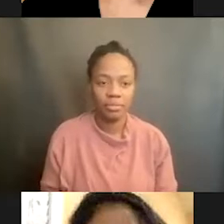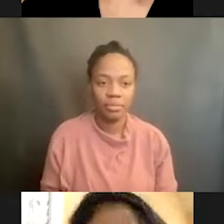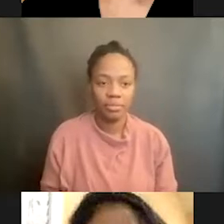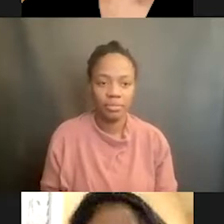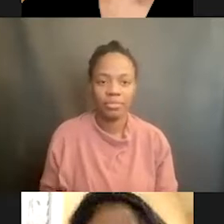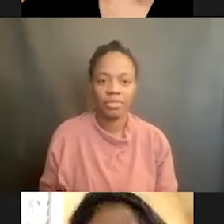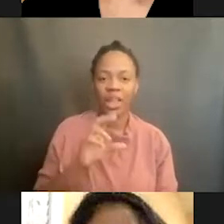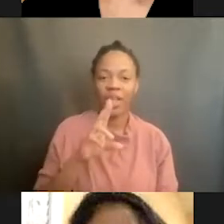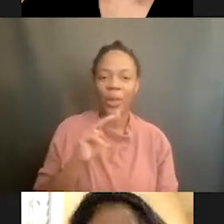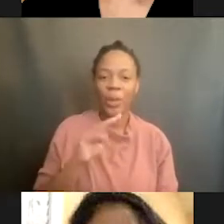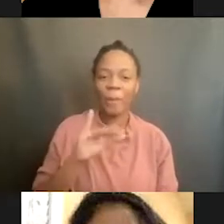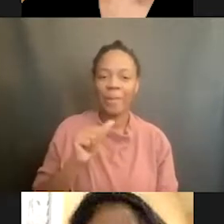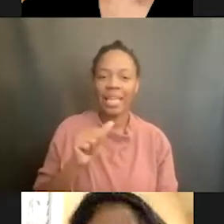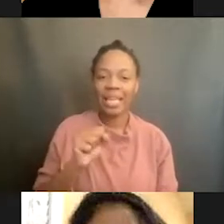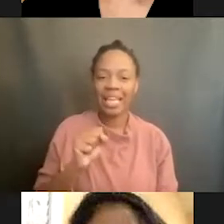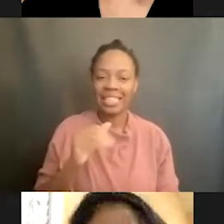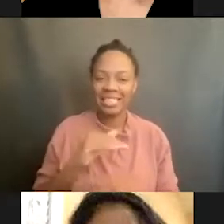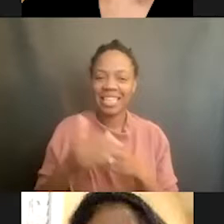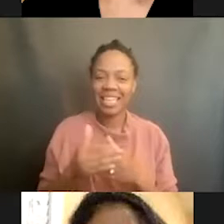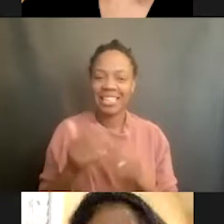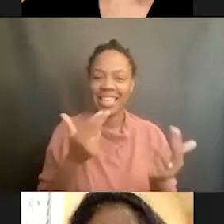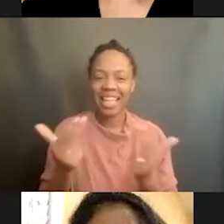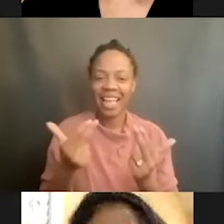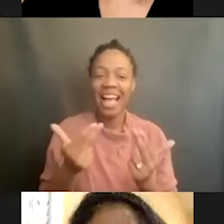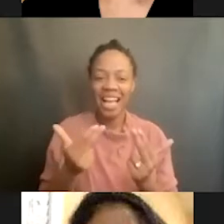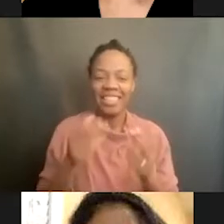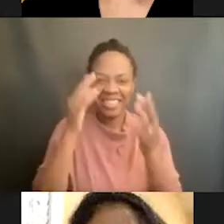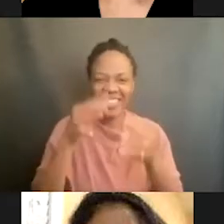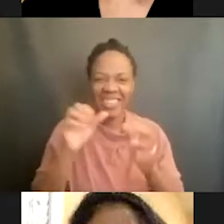Cumbia's next. Definitely something we could teach.